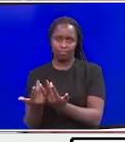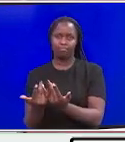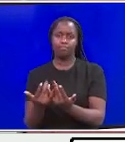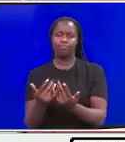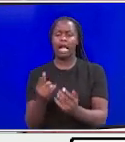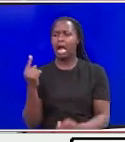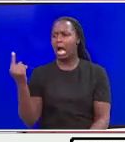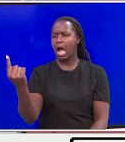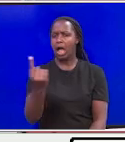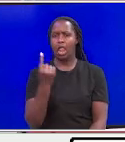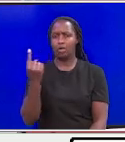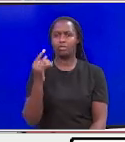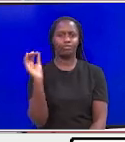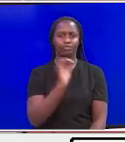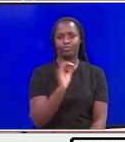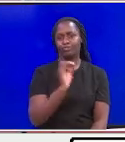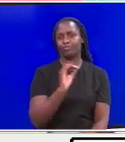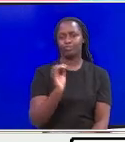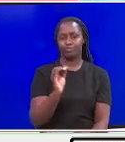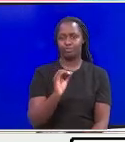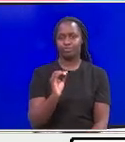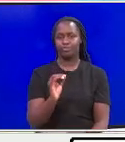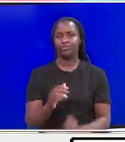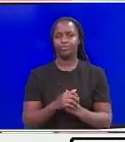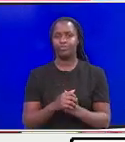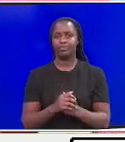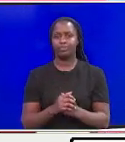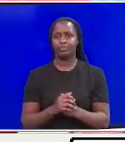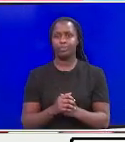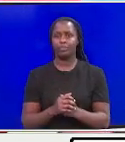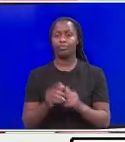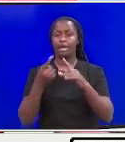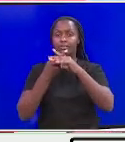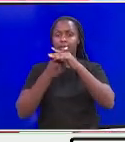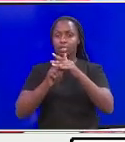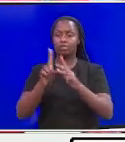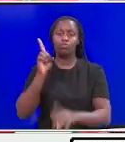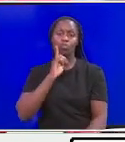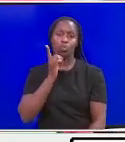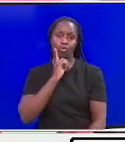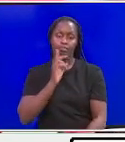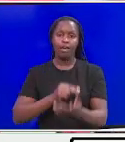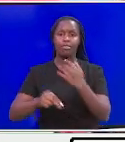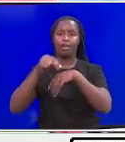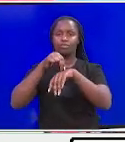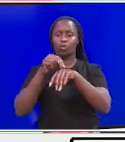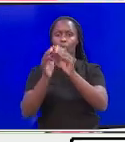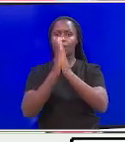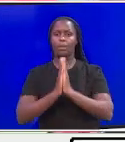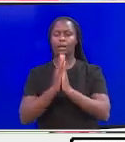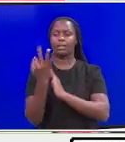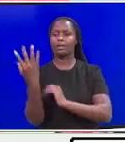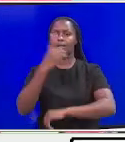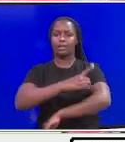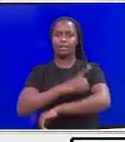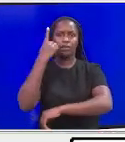hawako peke yao. Hawako peke. Starting tomorrow, the nation will observe 3 days of mourning